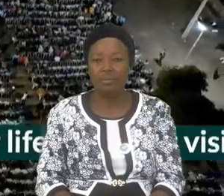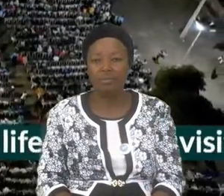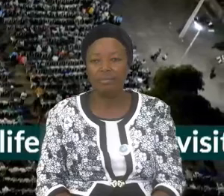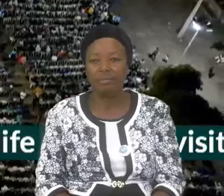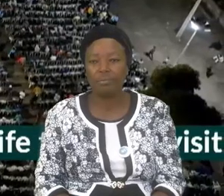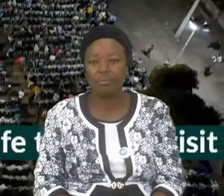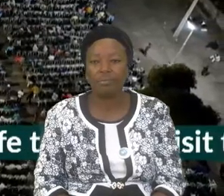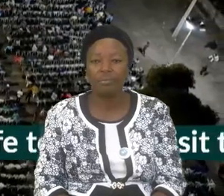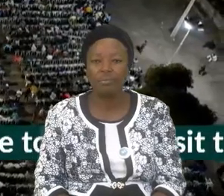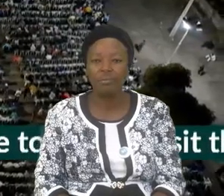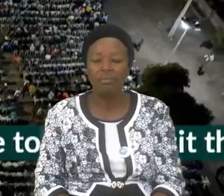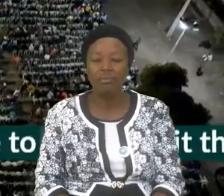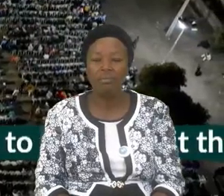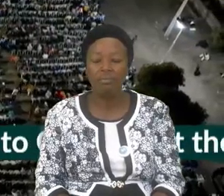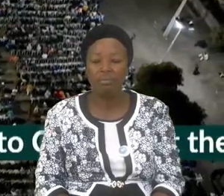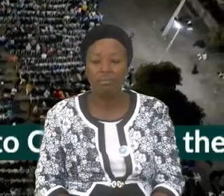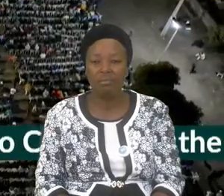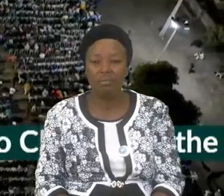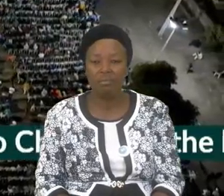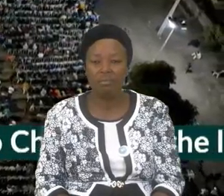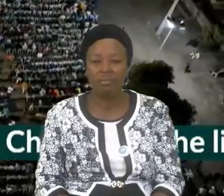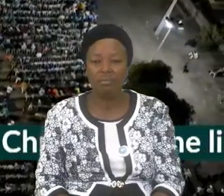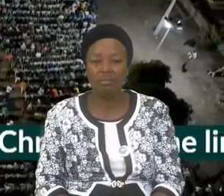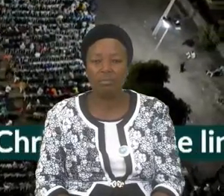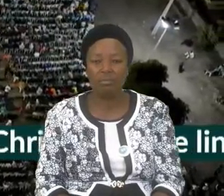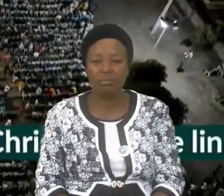There's a good news for you all.